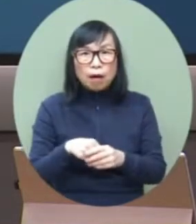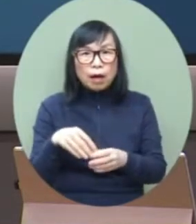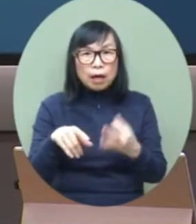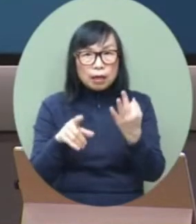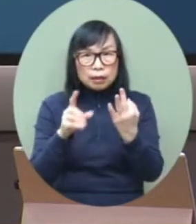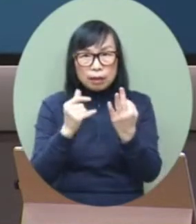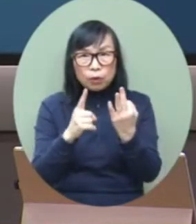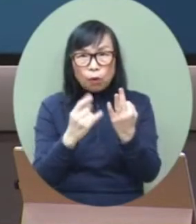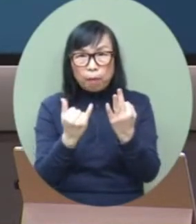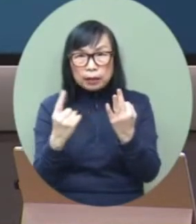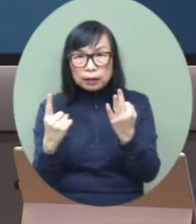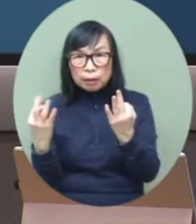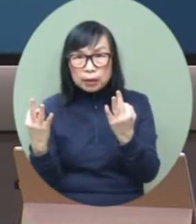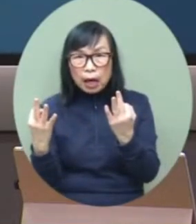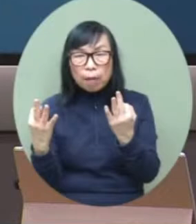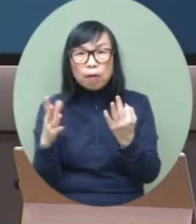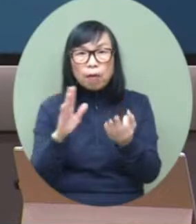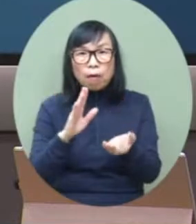These include